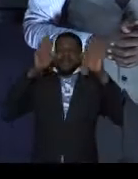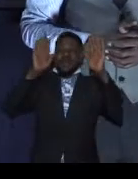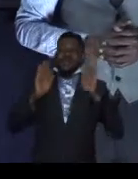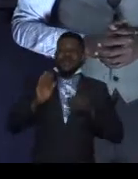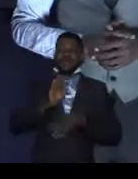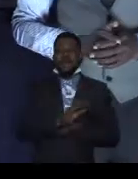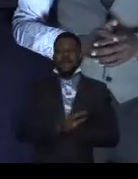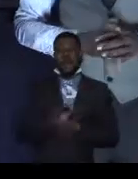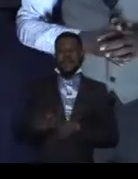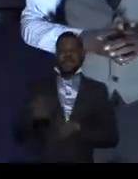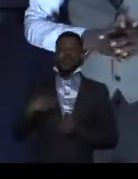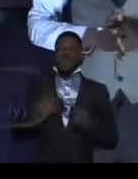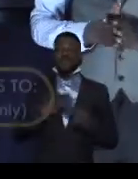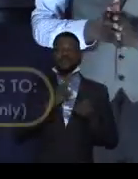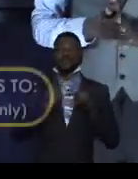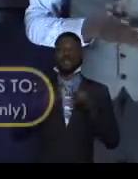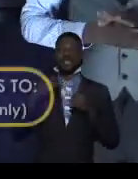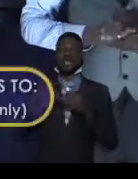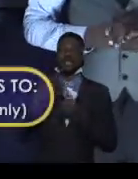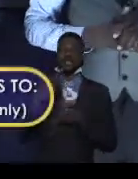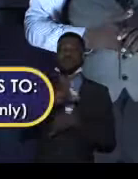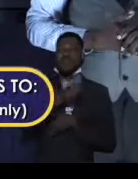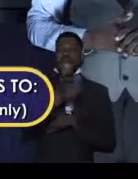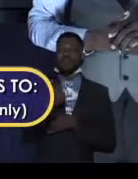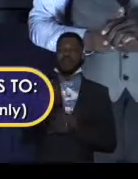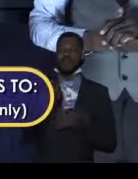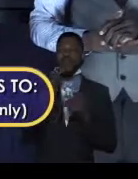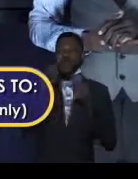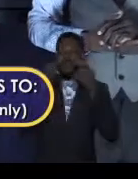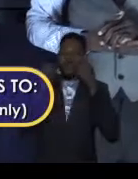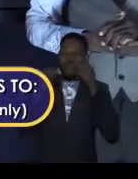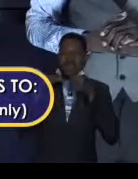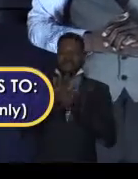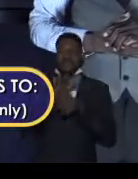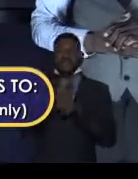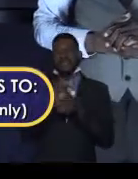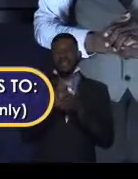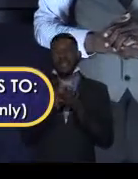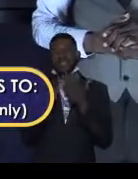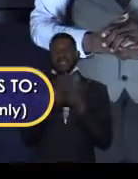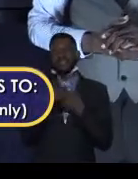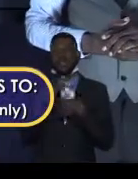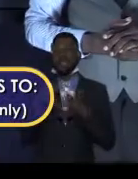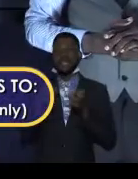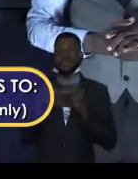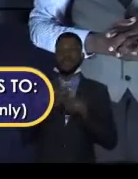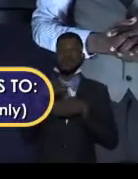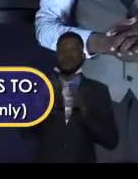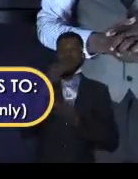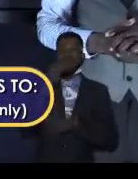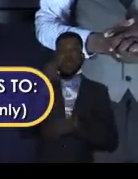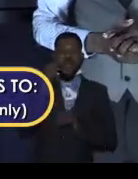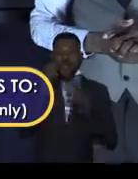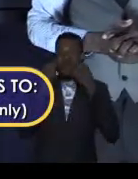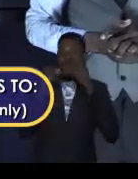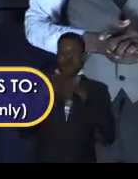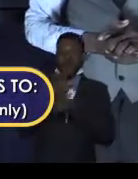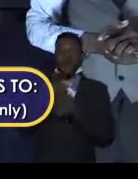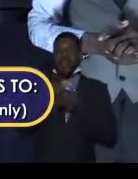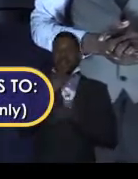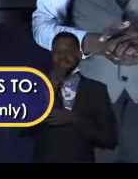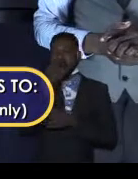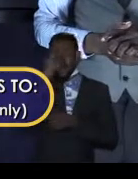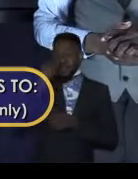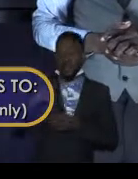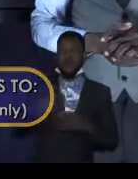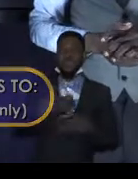My wonderful pupils, we have come to the end of another fun-filled edition on the classroom in your home. Fun-filled